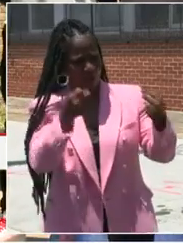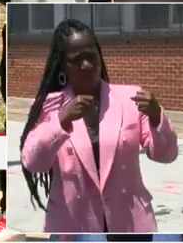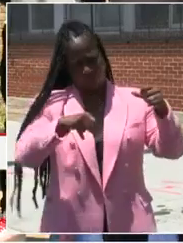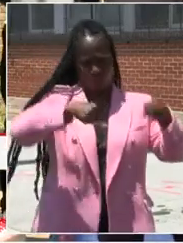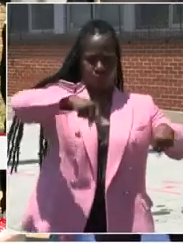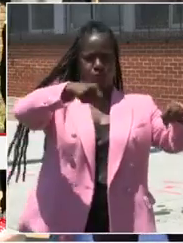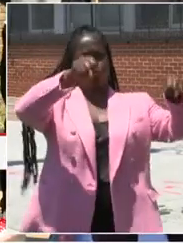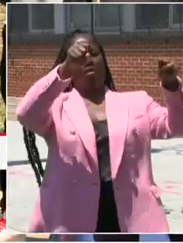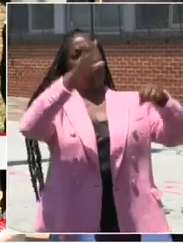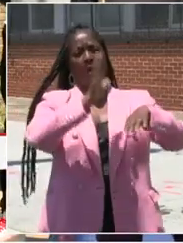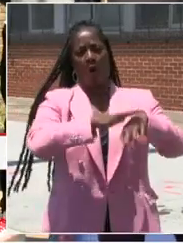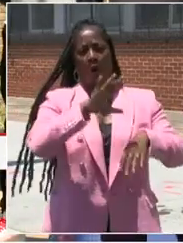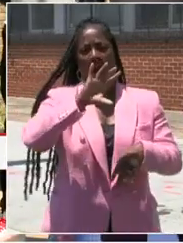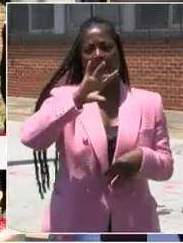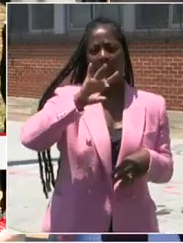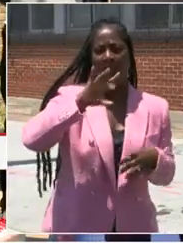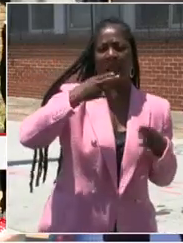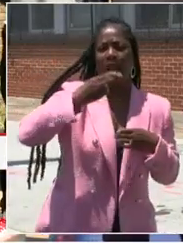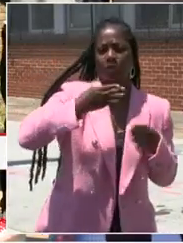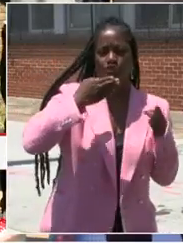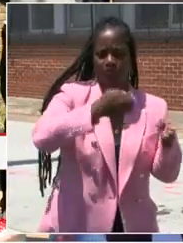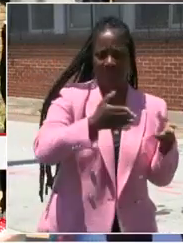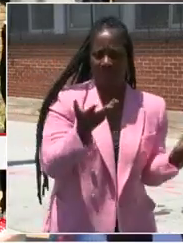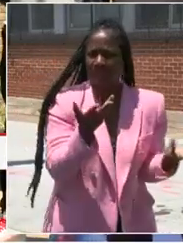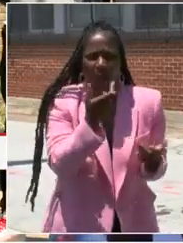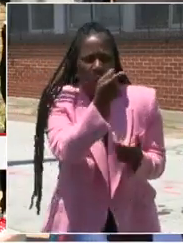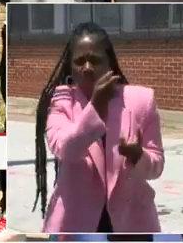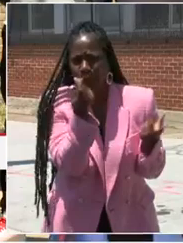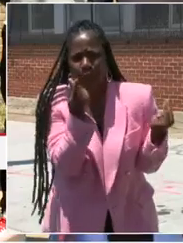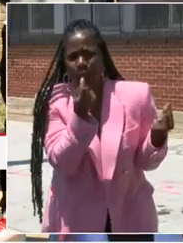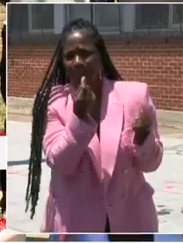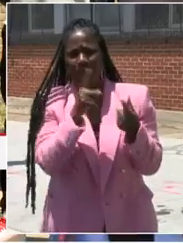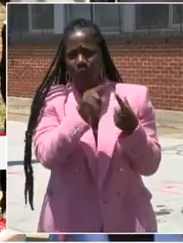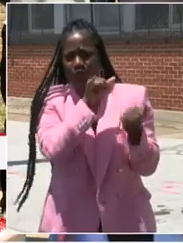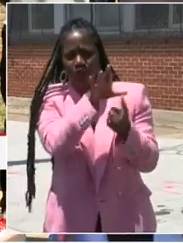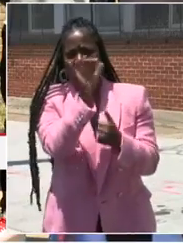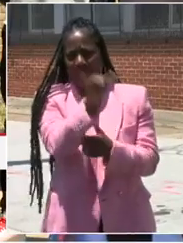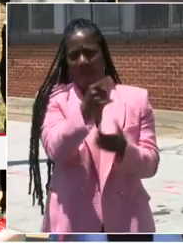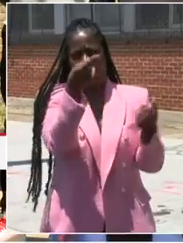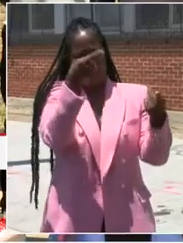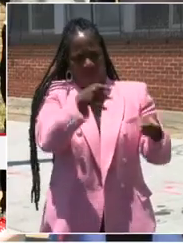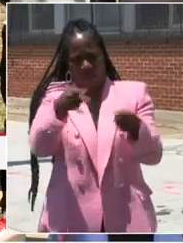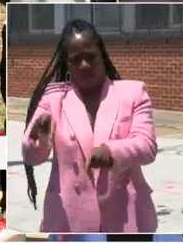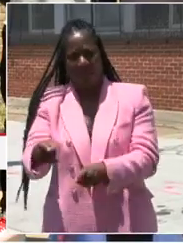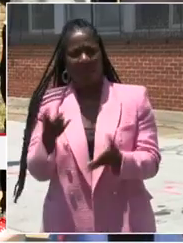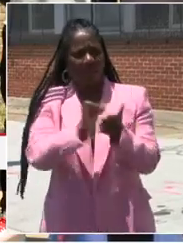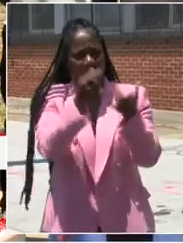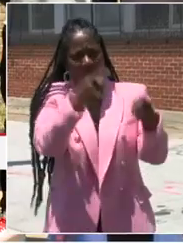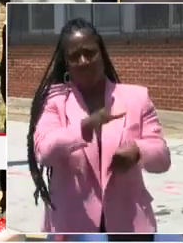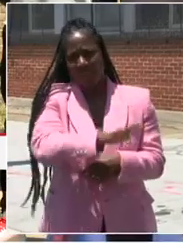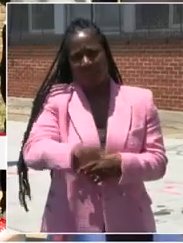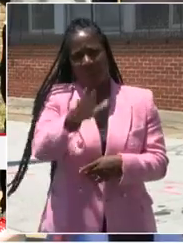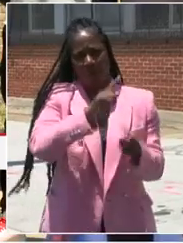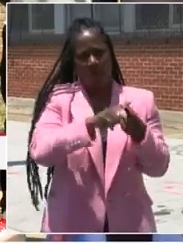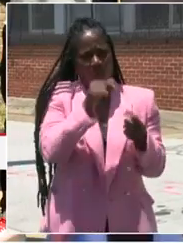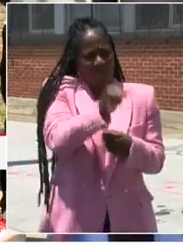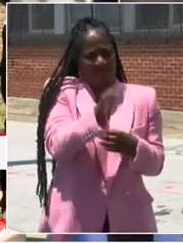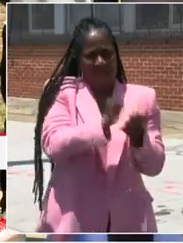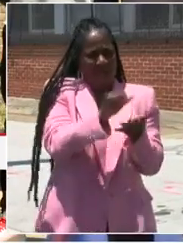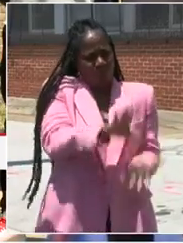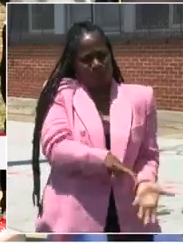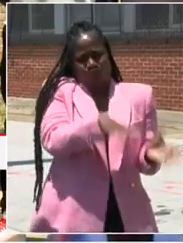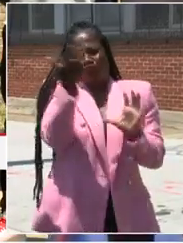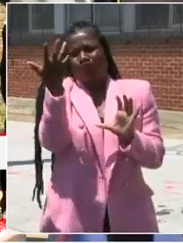H Street. I'm just kind of curious what you all are doing to address instances like these, both with the reckless actions